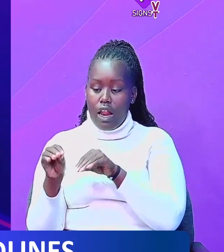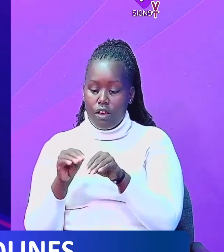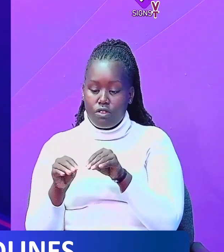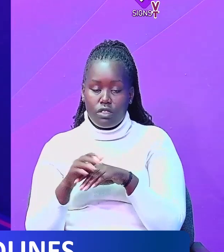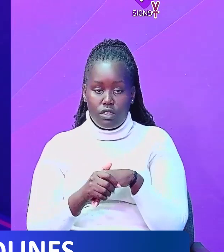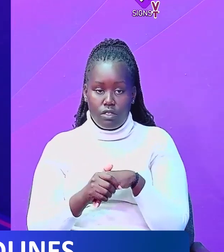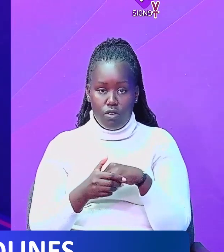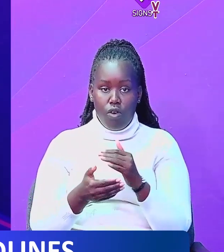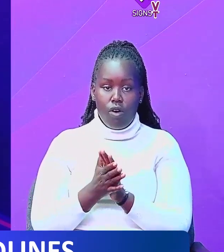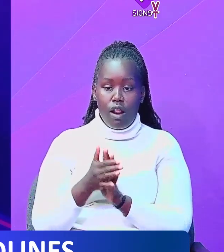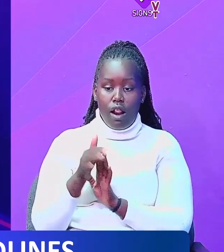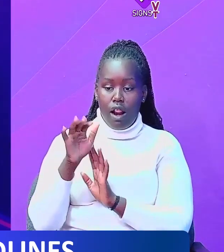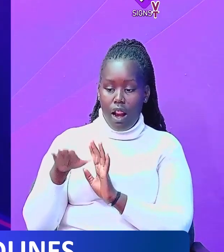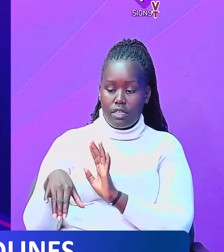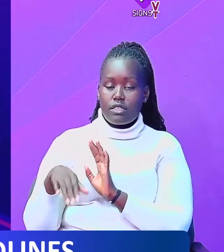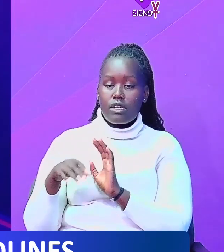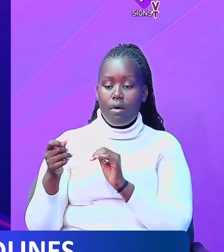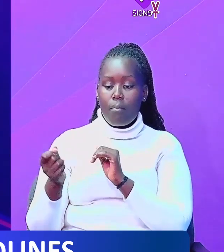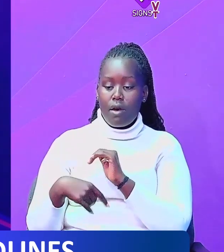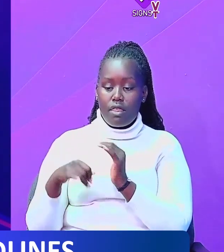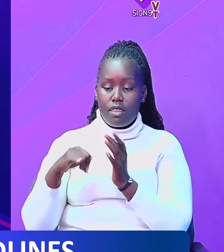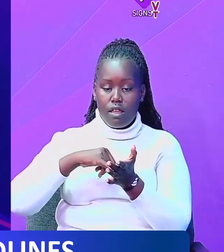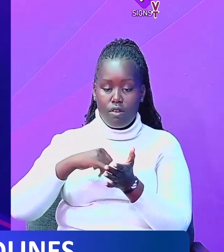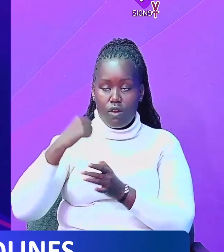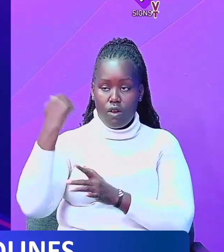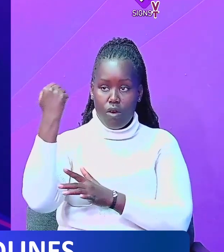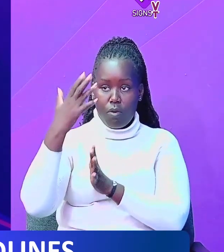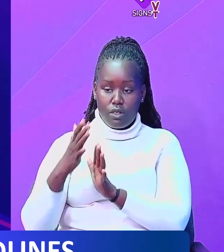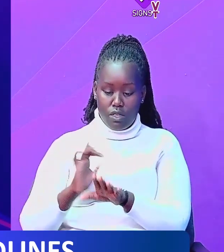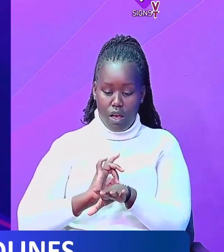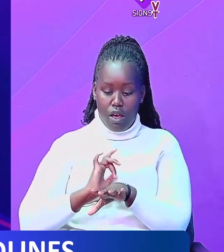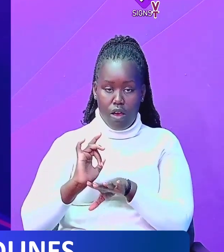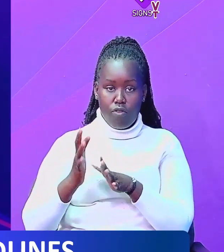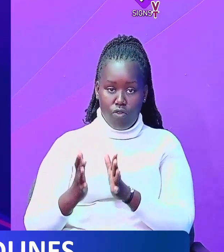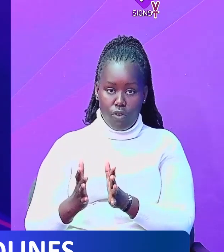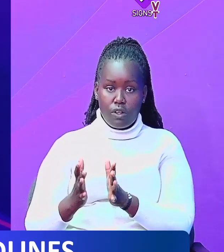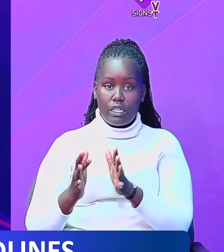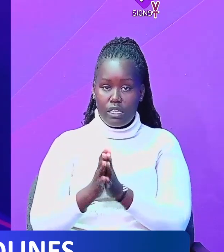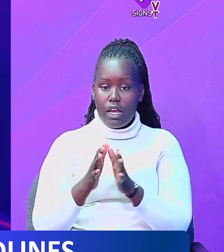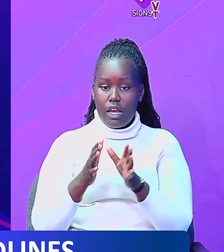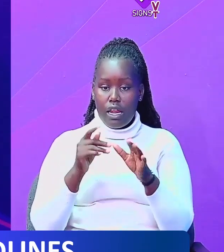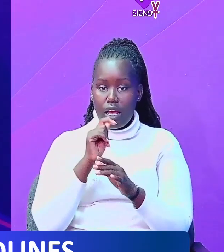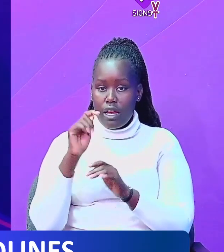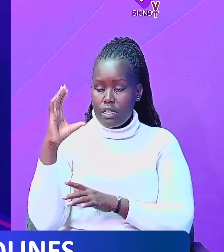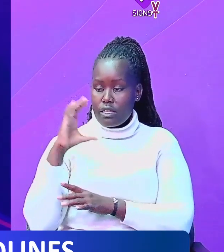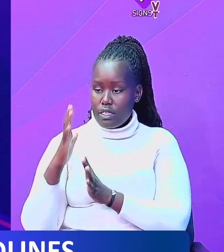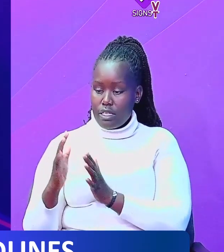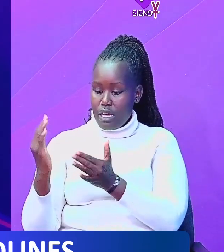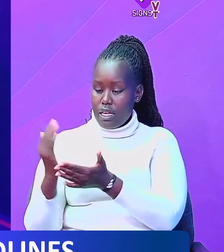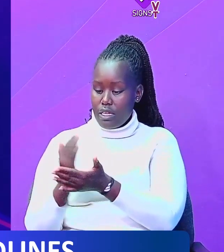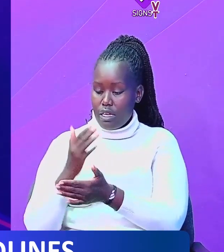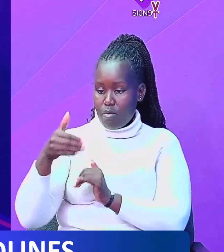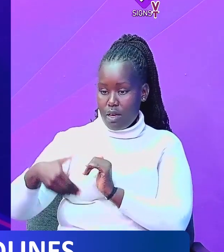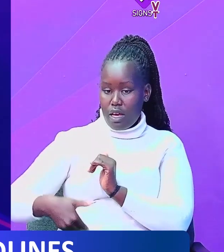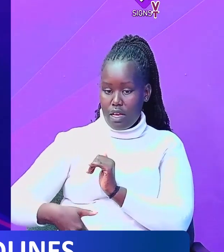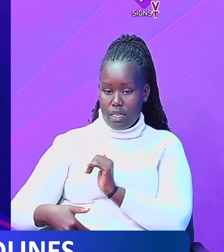of late last month and include politicians, influencers, ordinary citizens, and some as young as